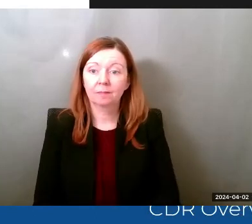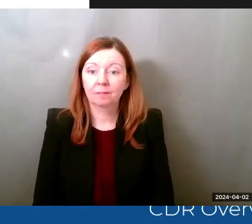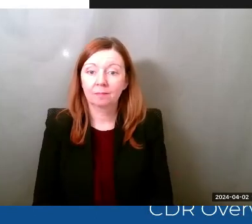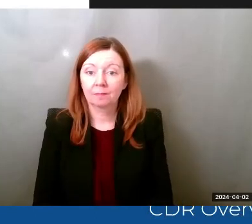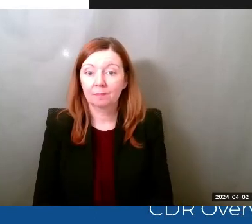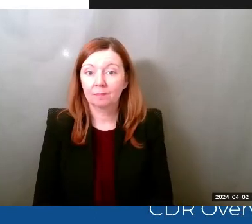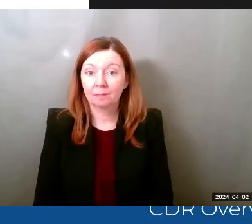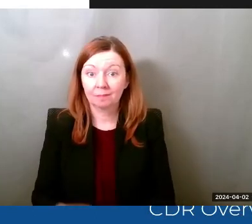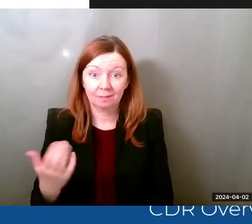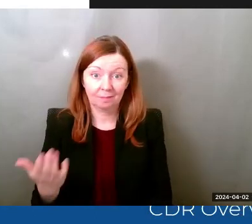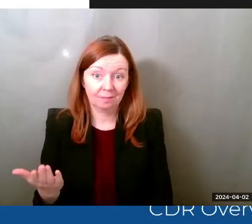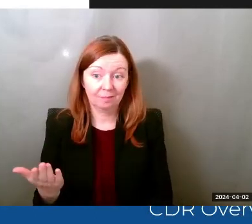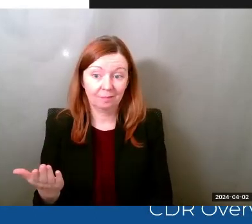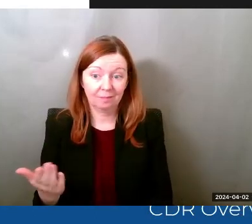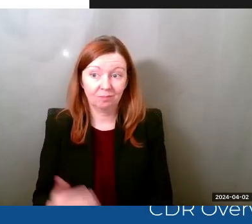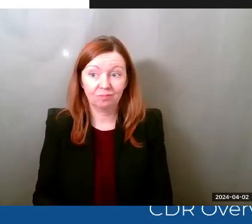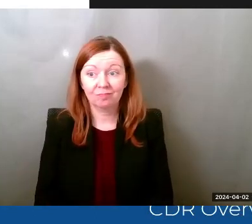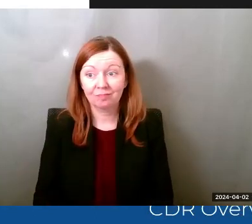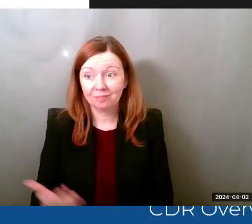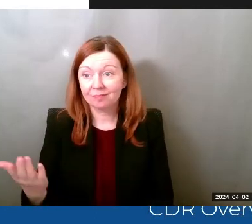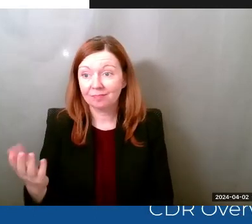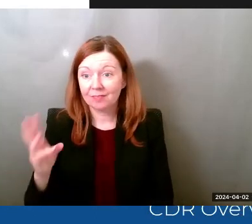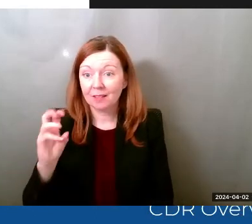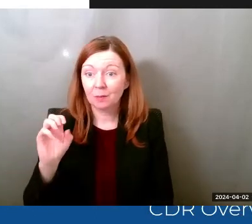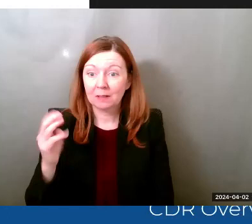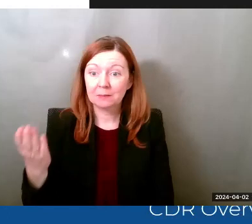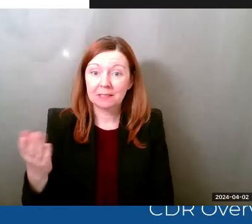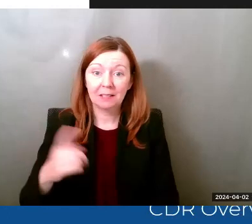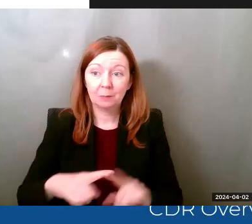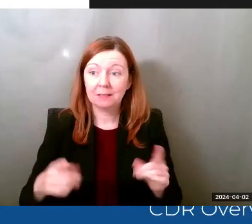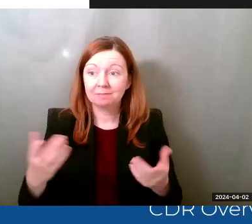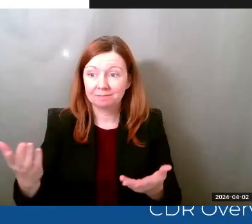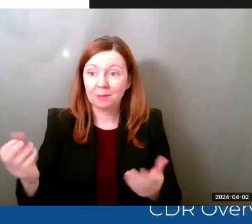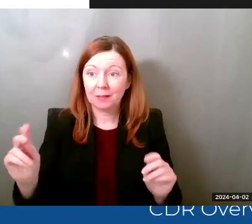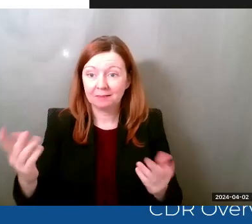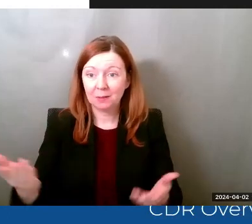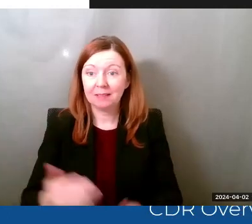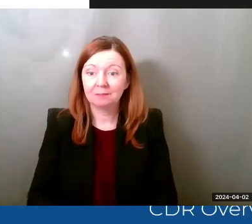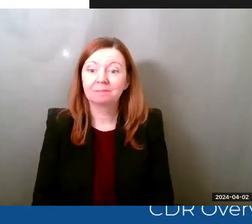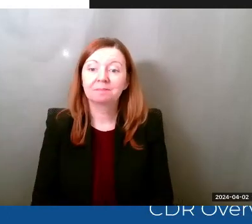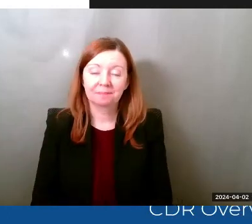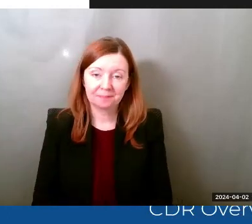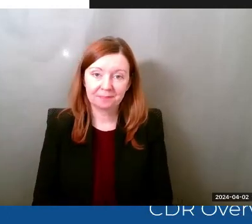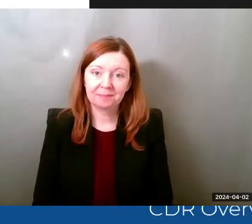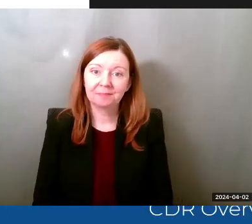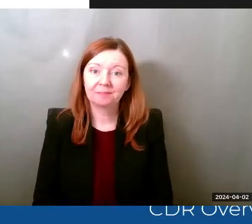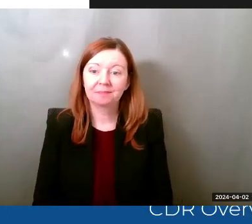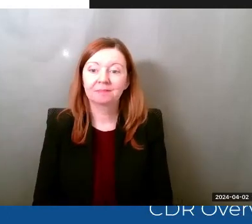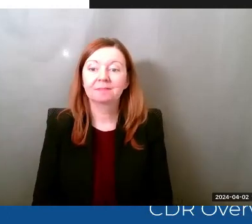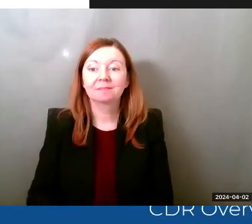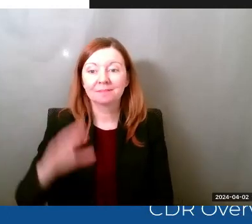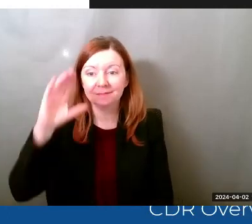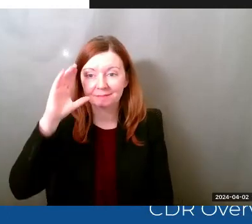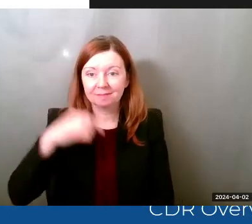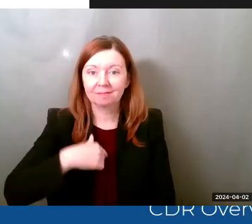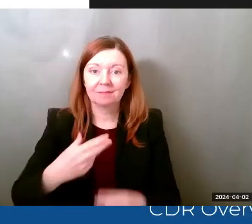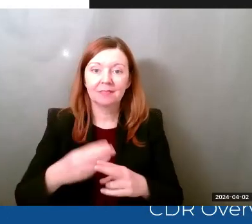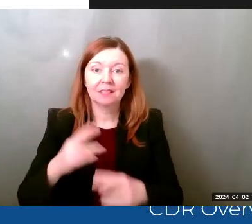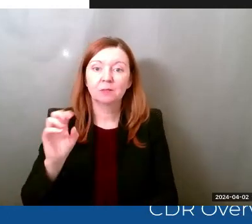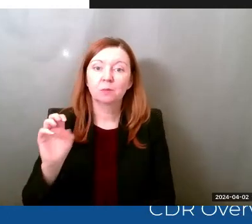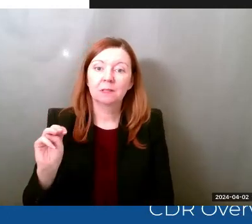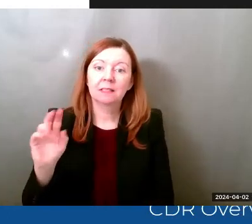Are they there? I am seeing William, but I'm not seeing. Yep. Okay. Should be. Okay. Hey, my name's William